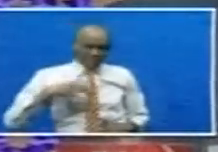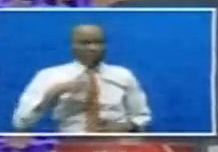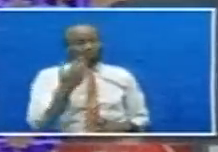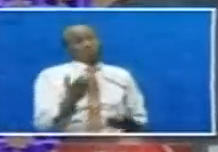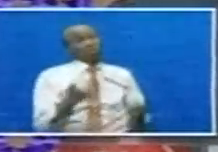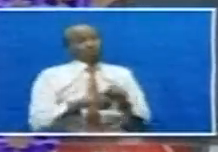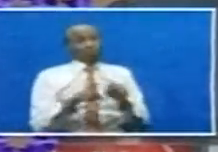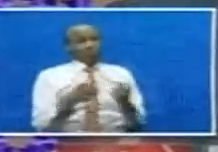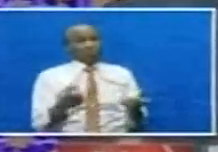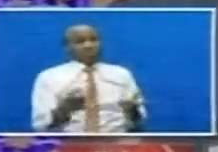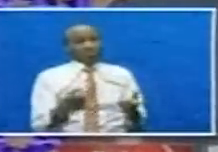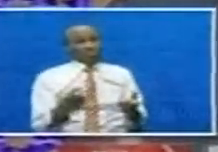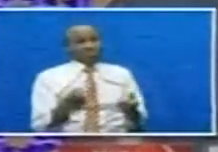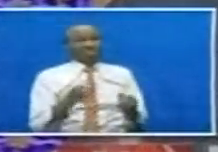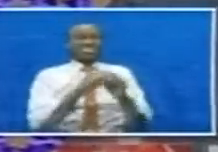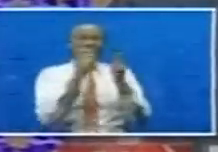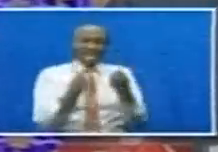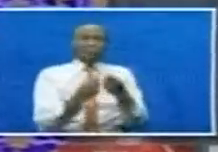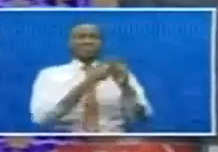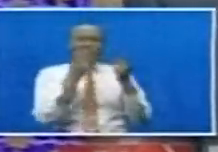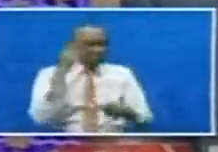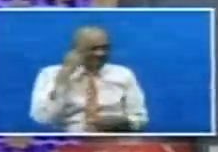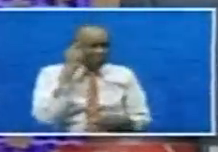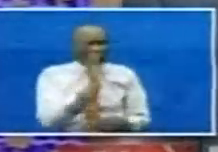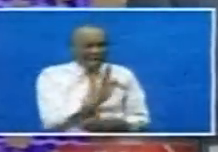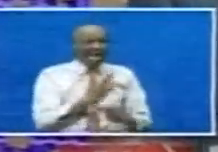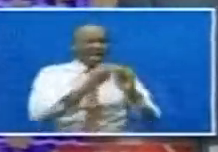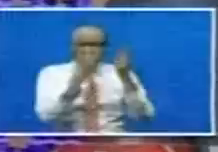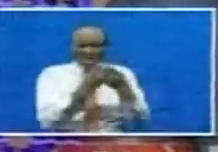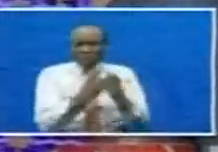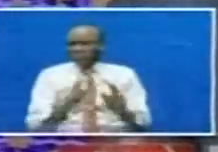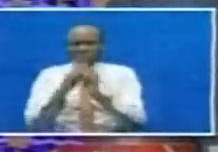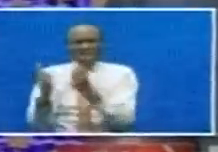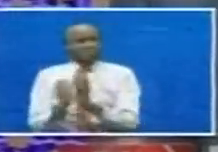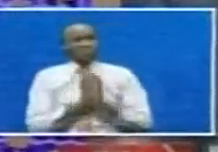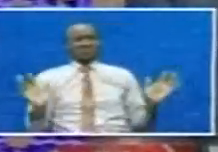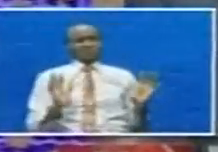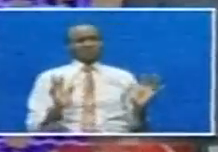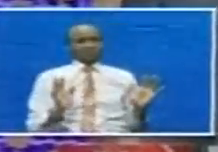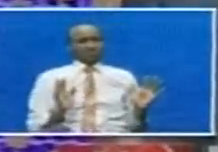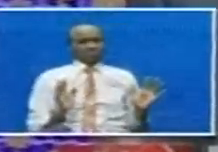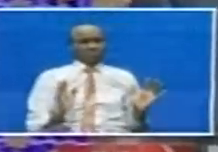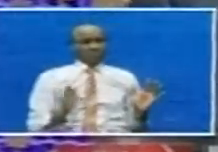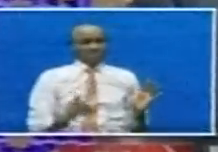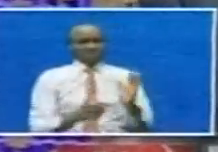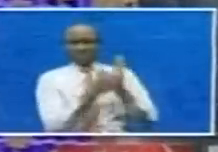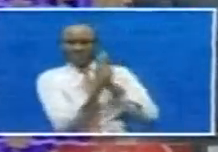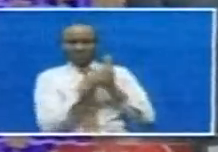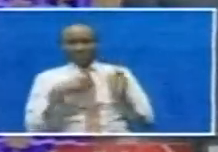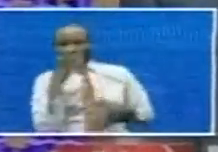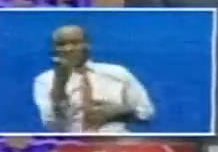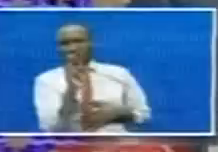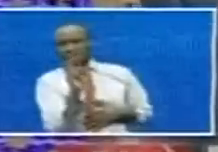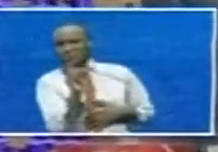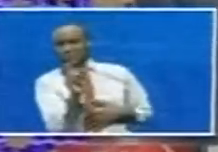very, very ethnic in their orientation. Yeah. They don't look at the competencies and the skills of the people appointed.